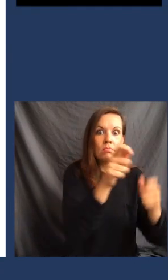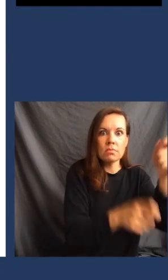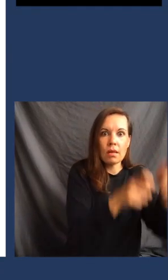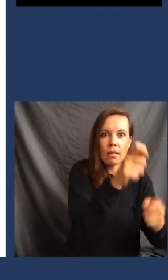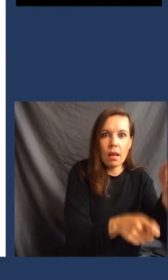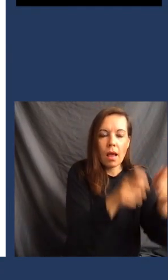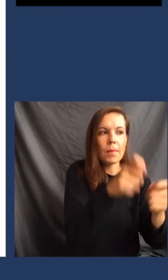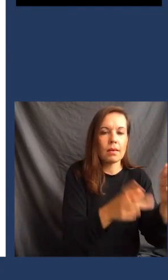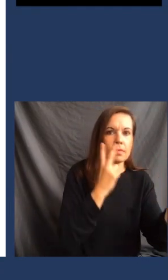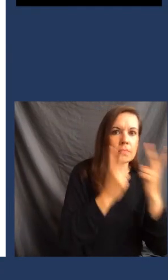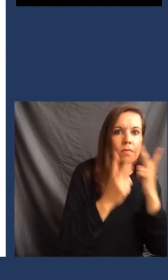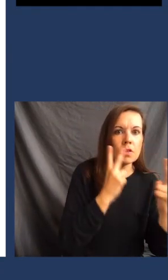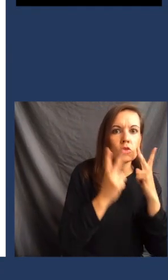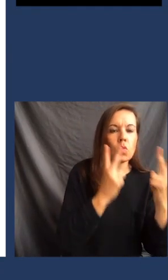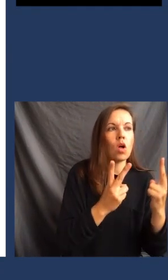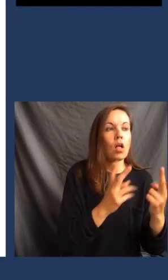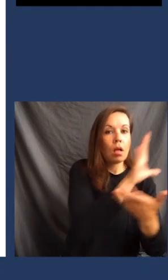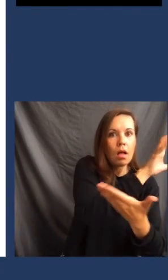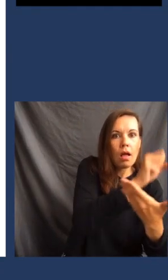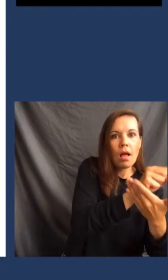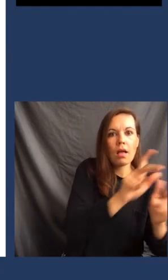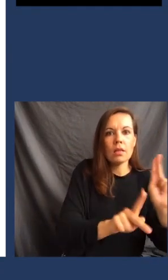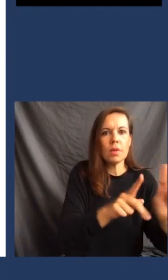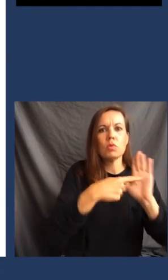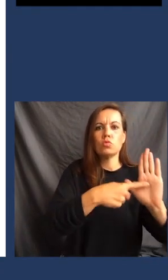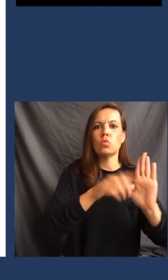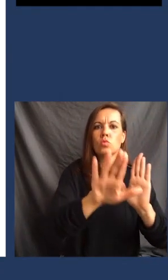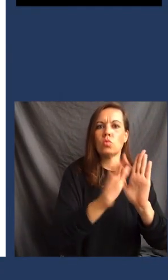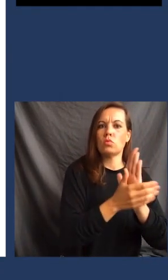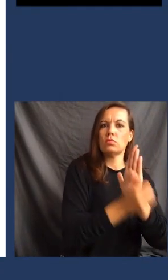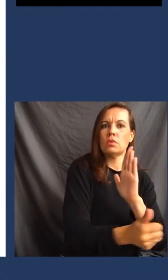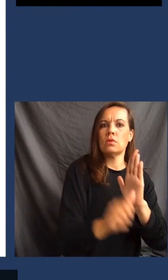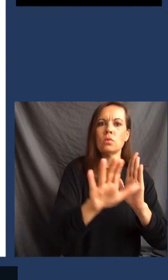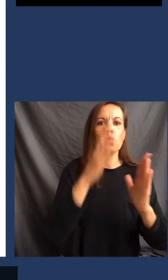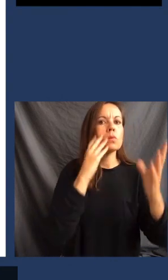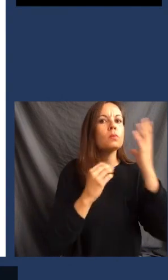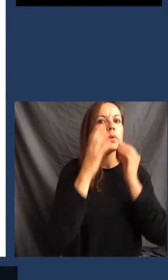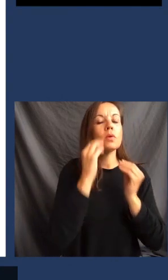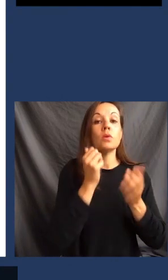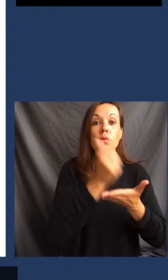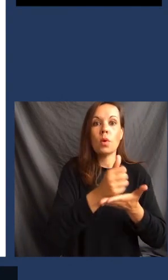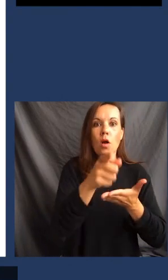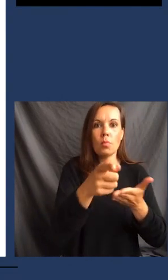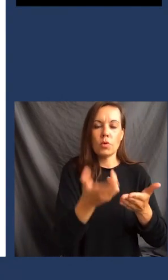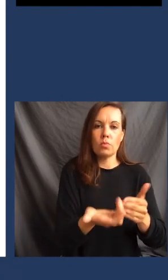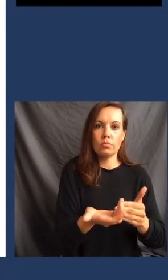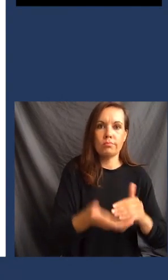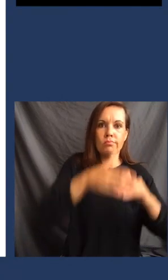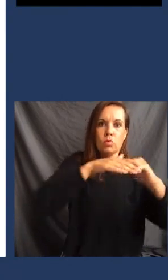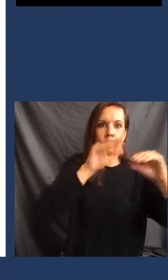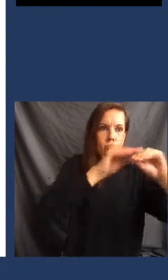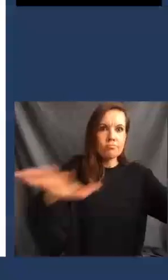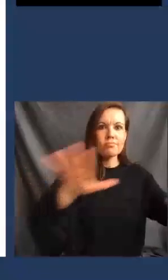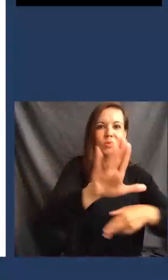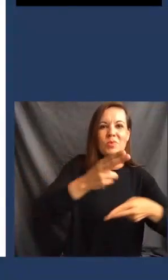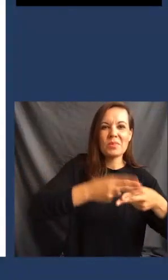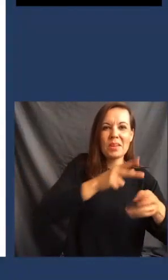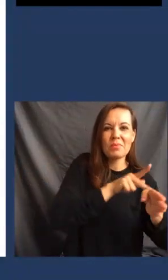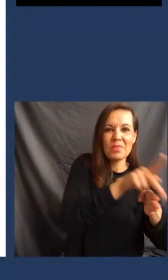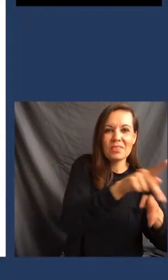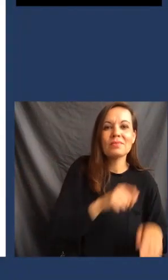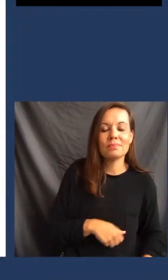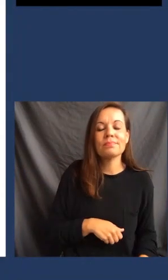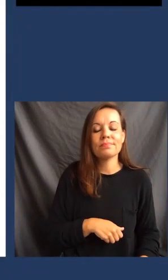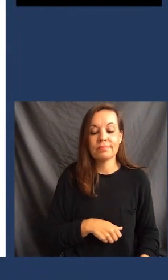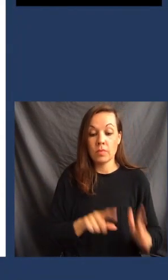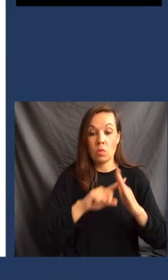engaging, visual, and highlights your experience and skills to help you build your professional presence. Let's kick off this section